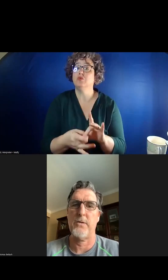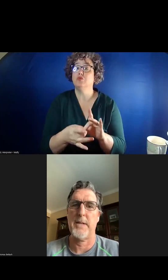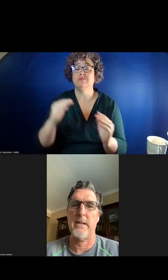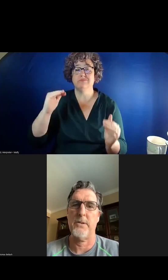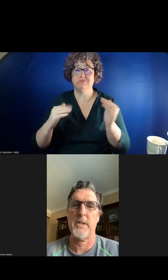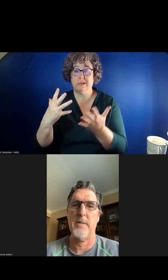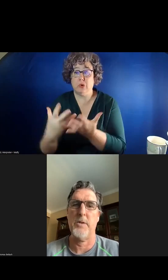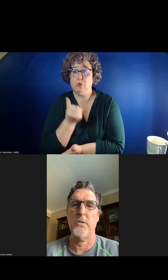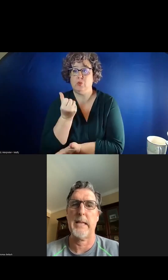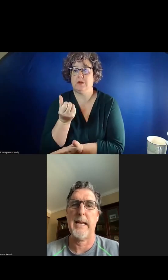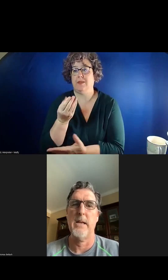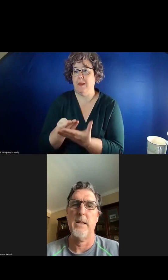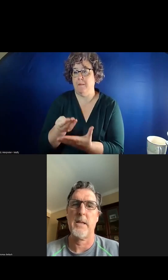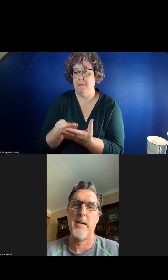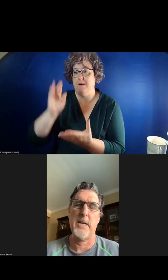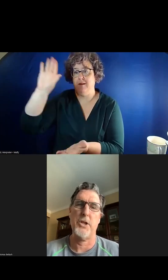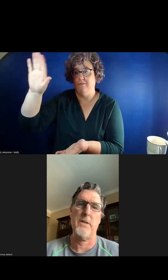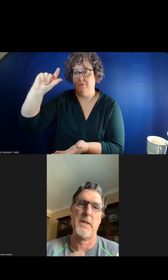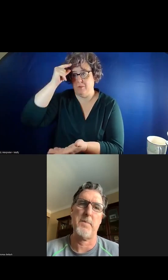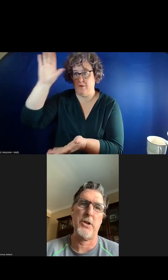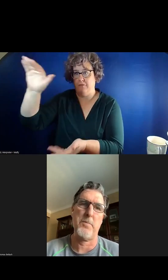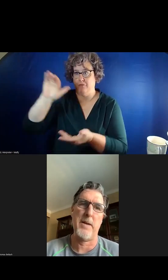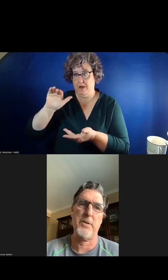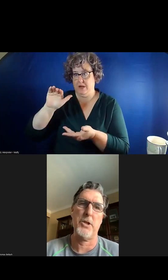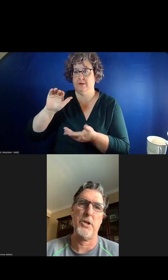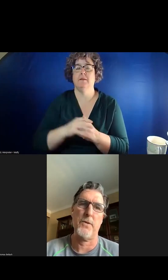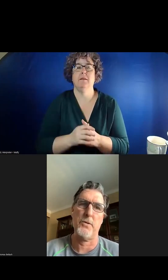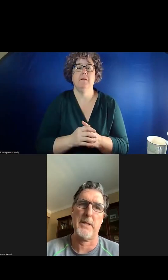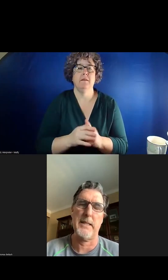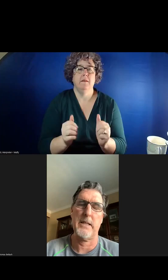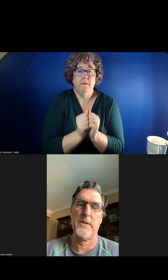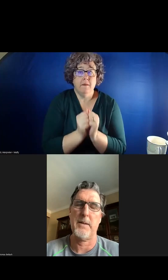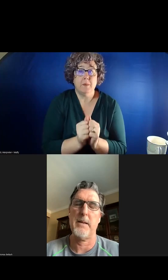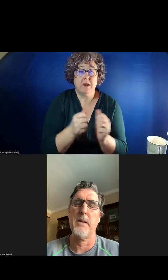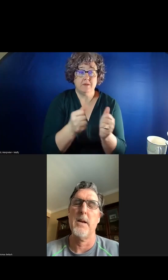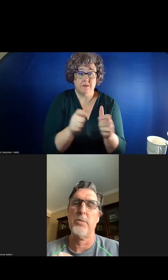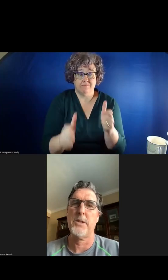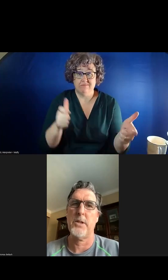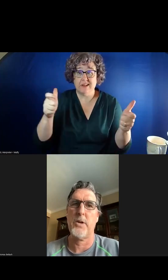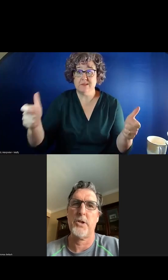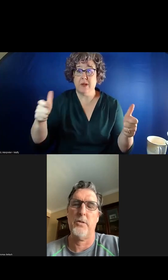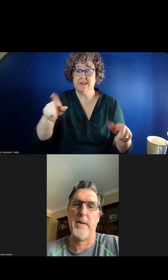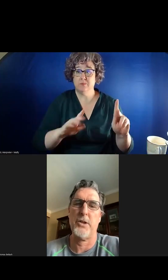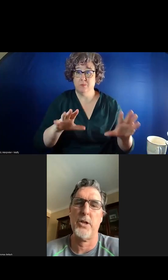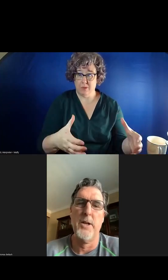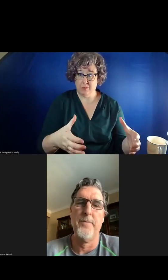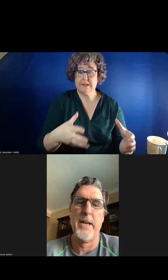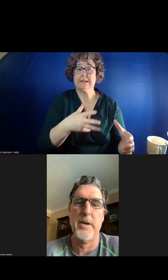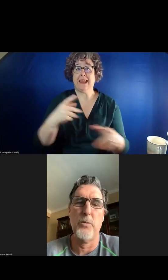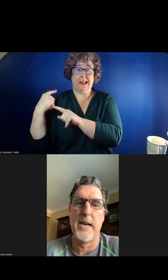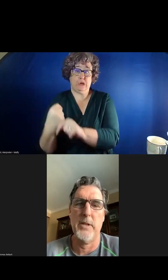those federal dollars. We look at the combination of expansion populations for those states that have expanded, plus the traditional